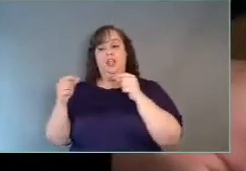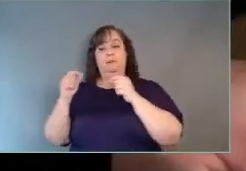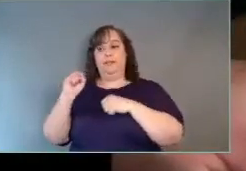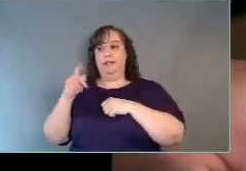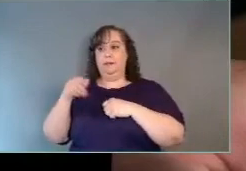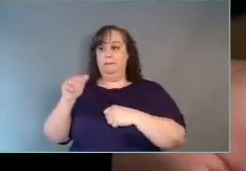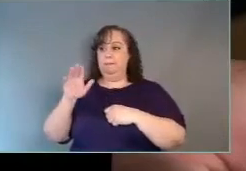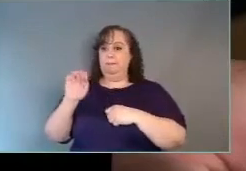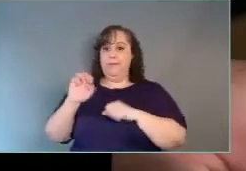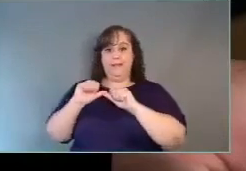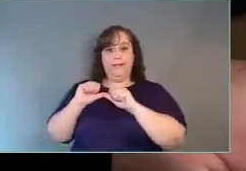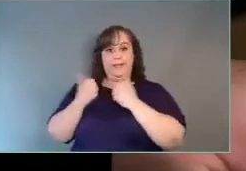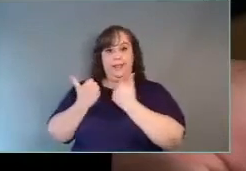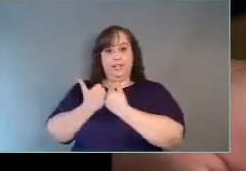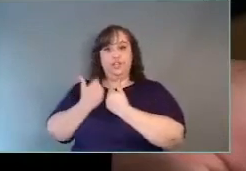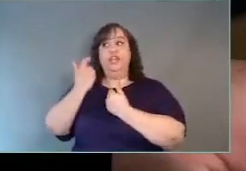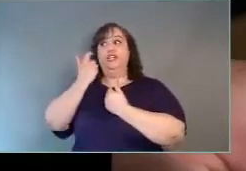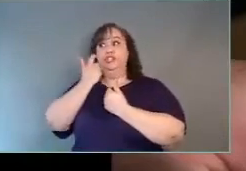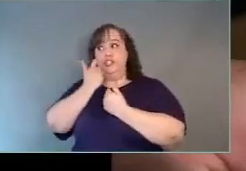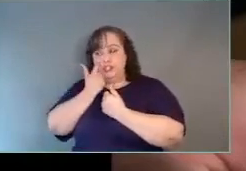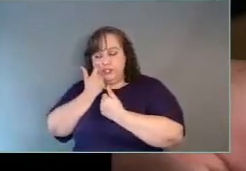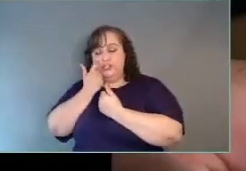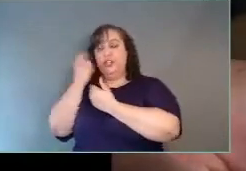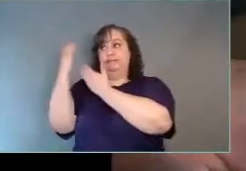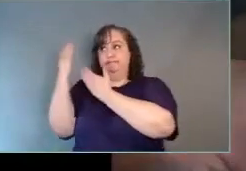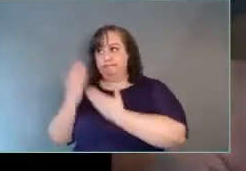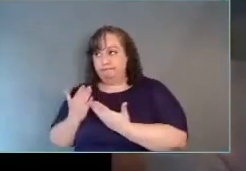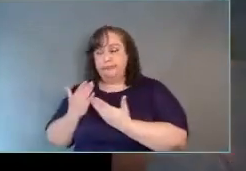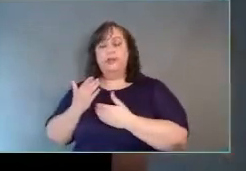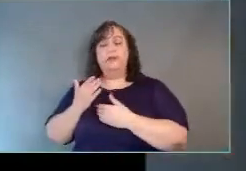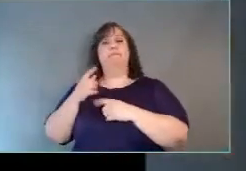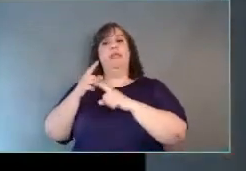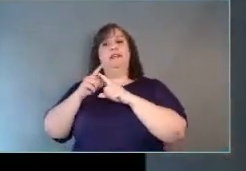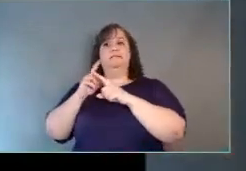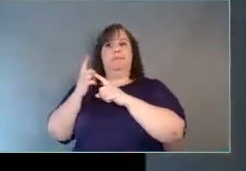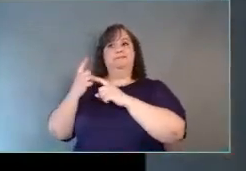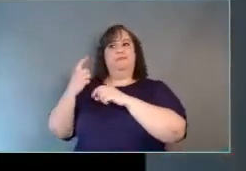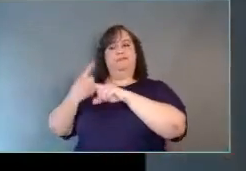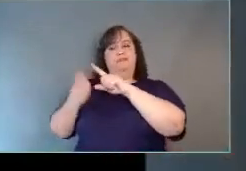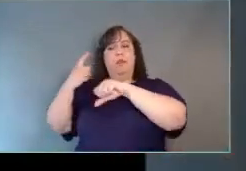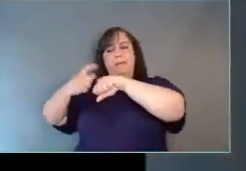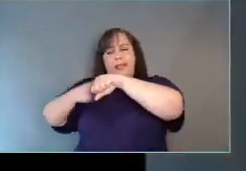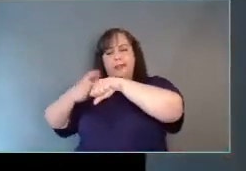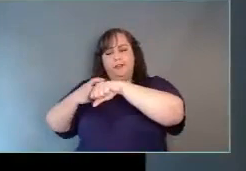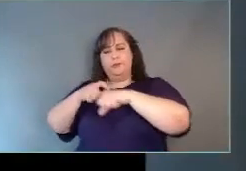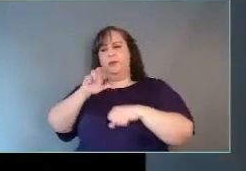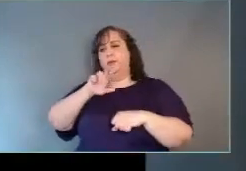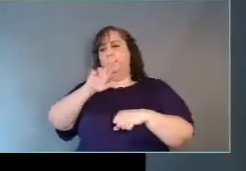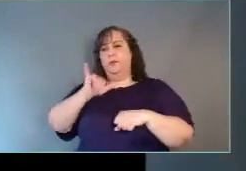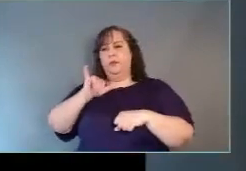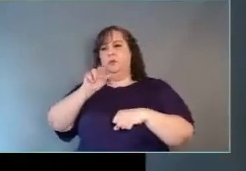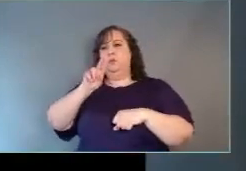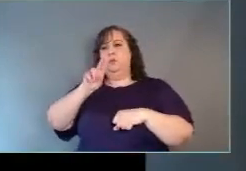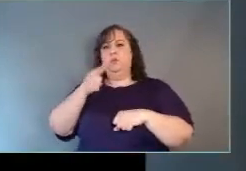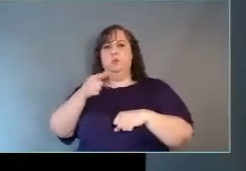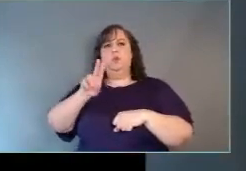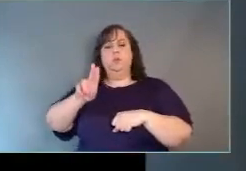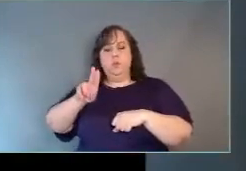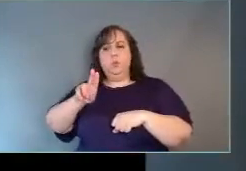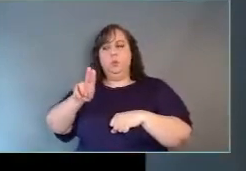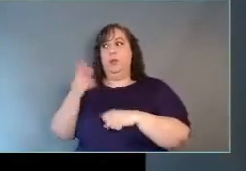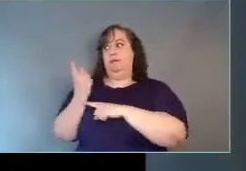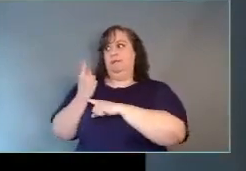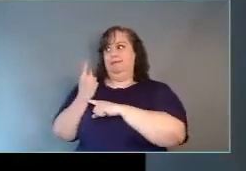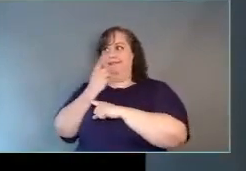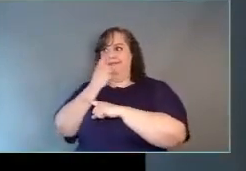from asteroid Ryugu last December. So JAXA is sharing part of the sample of Ryugu with NASA, and our